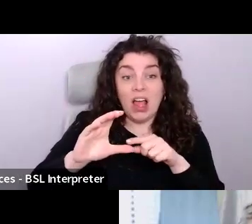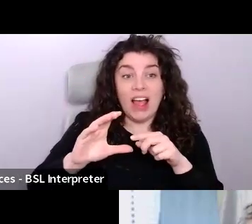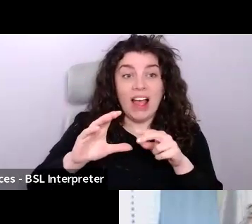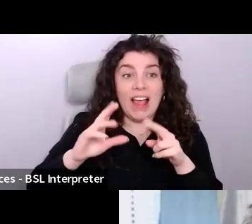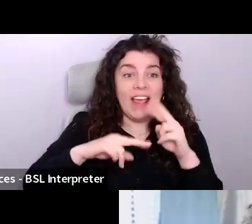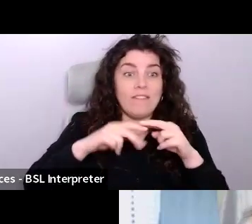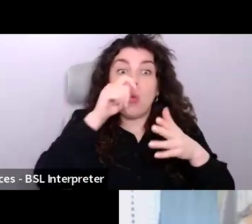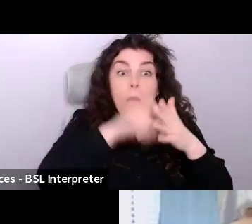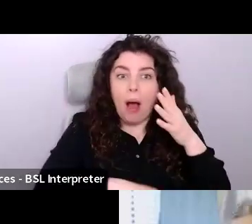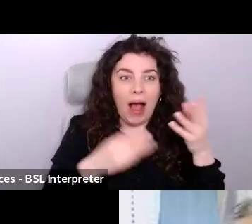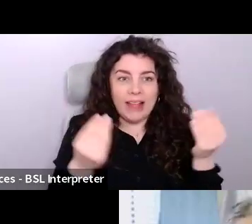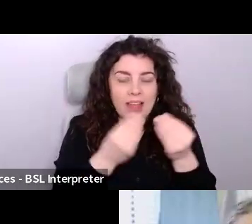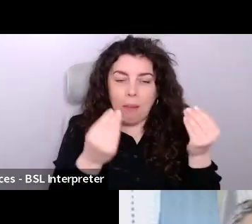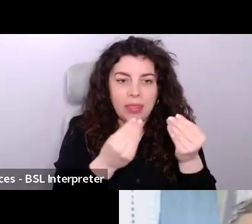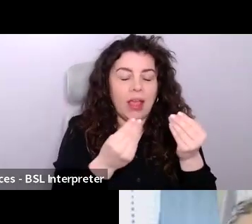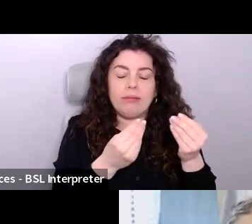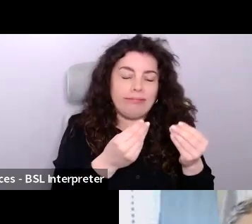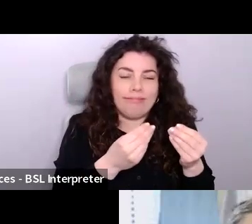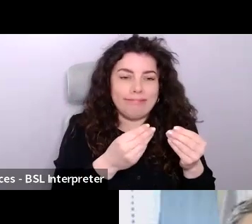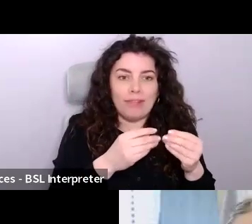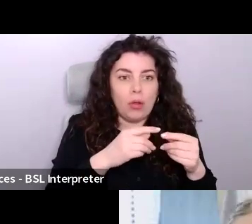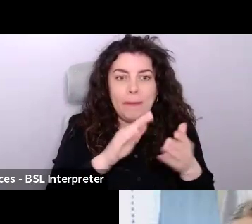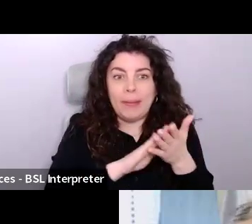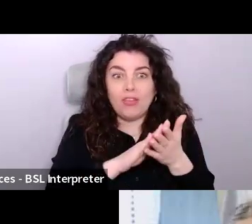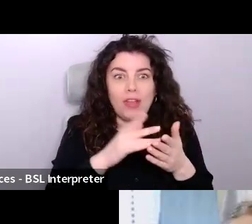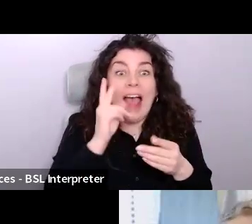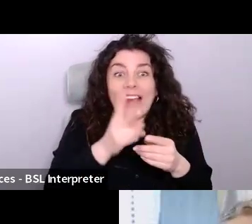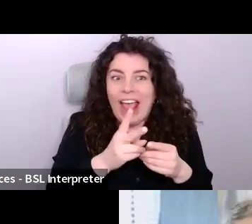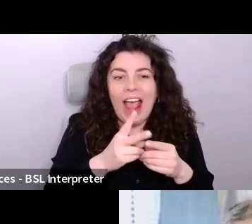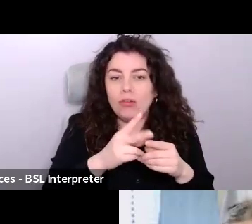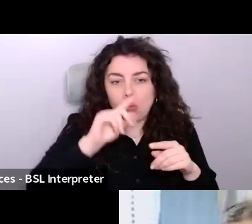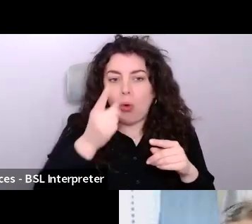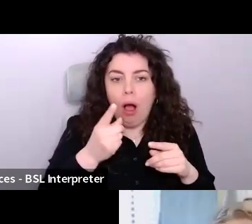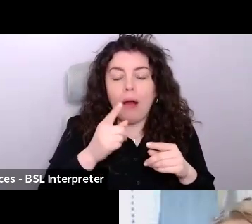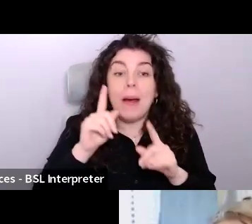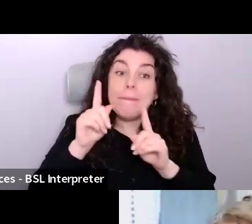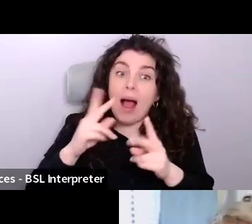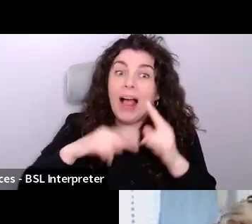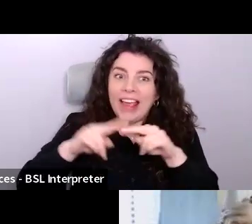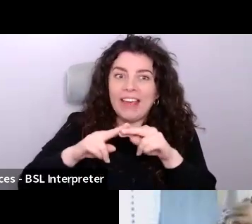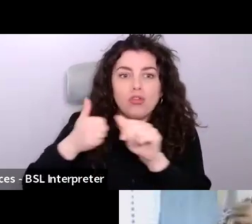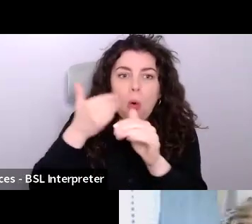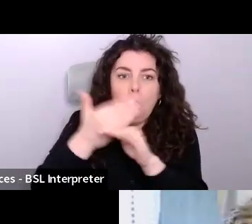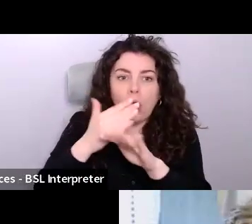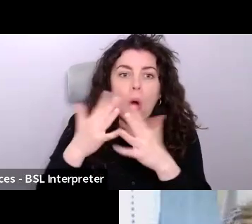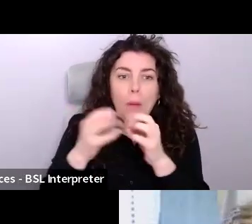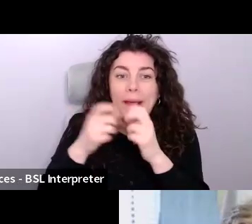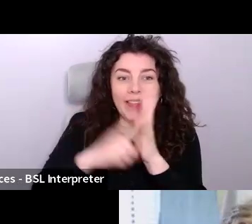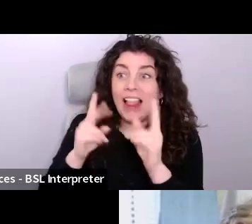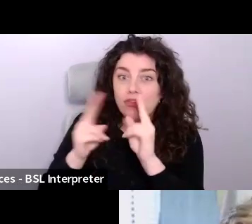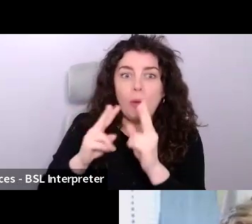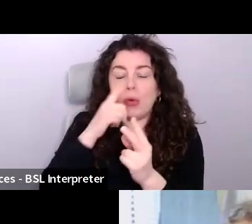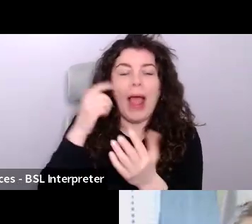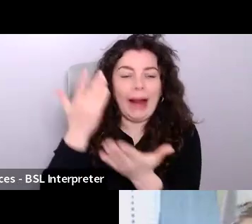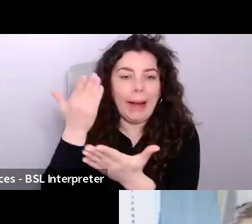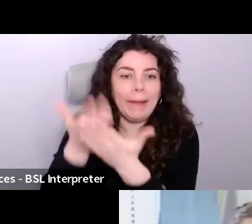yourself something that's not recurring, if you have a support worker or a BSL interpreter that keeps going on, if it has an ongoing element,